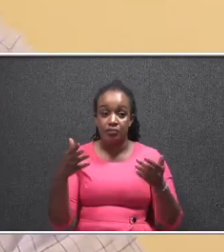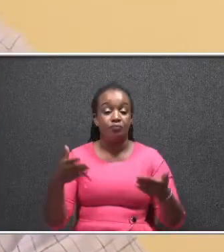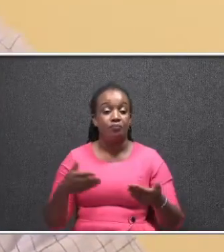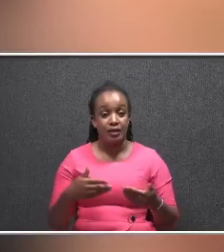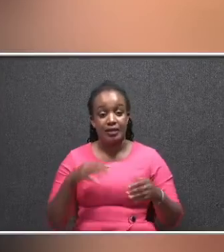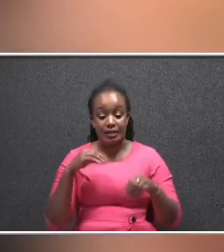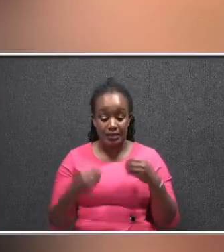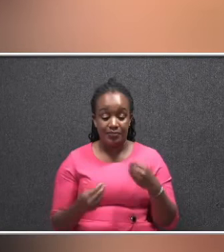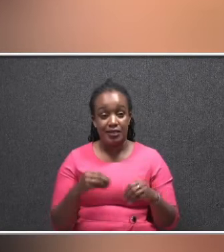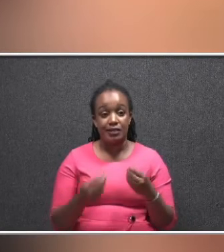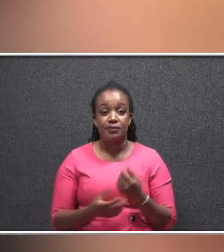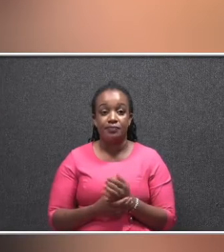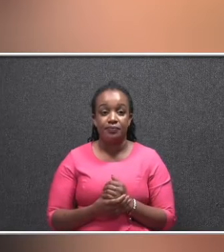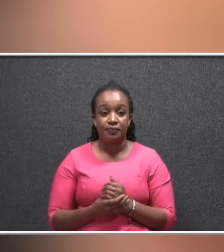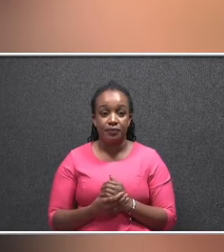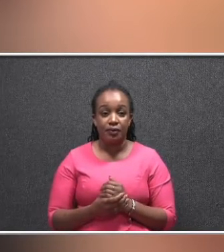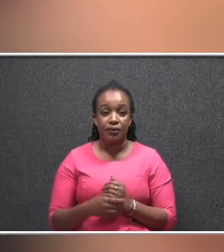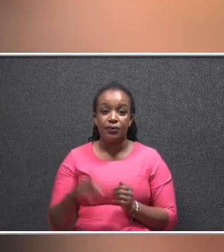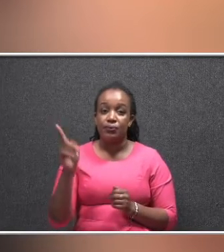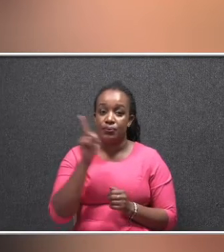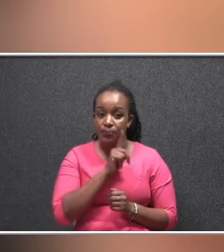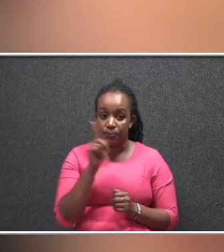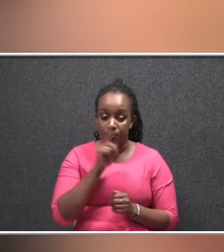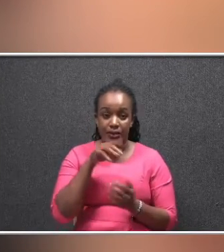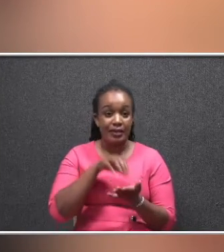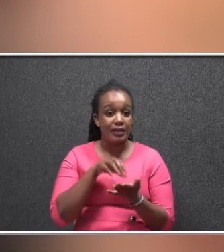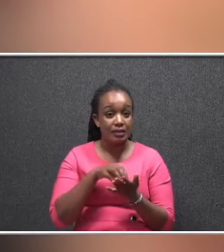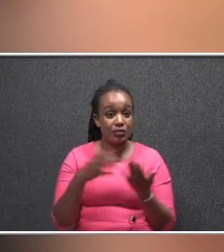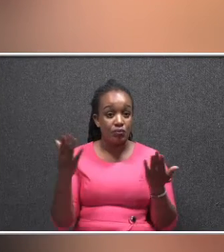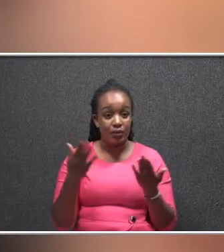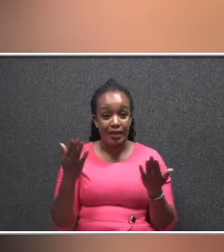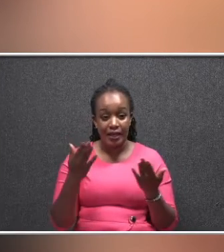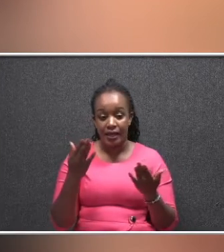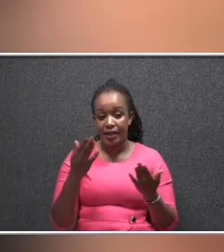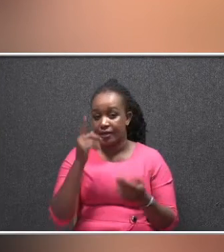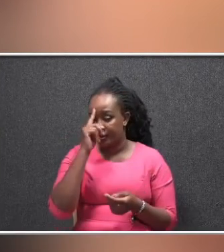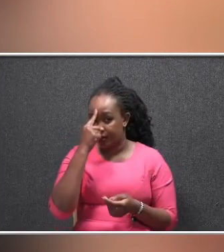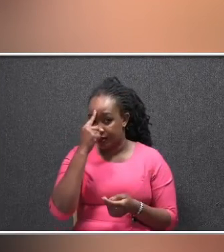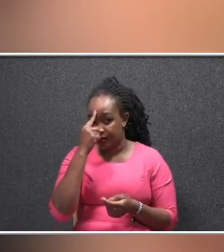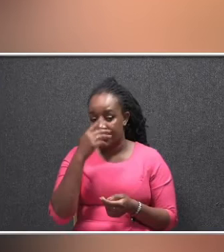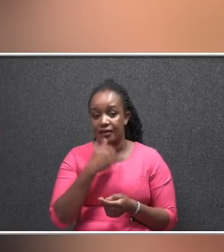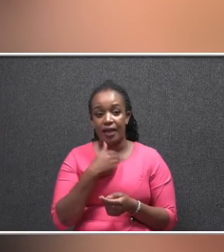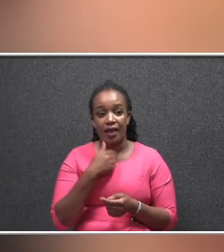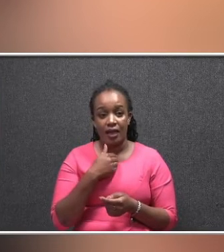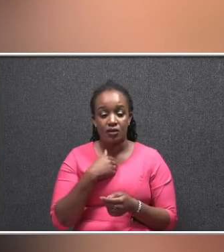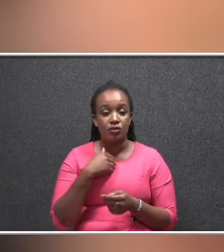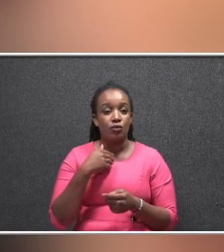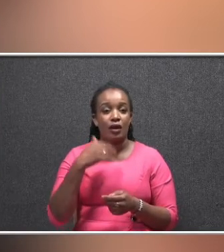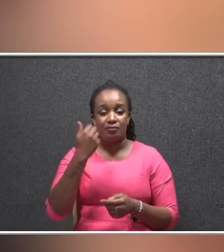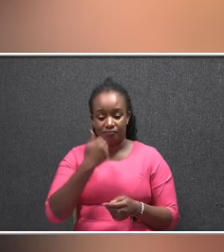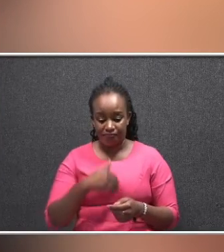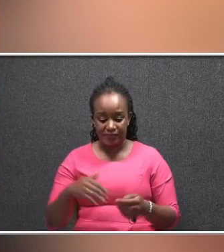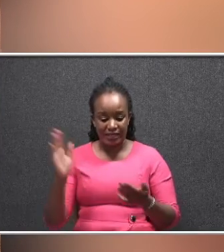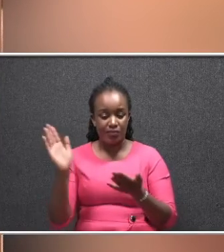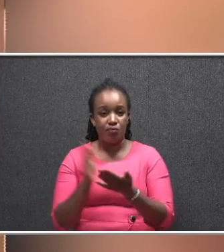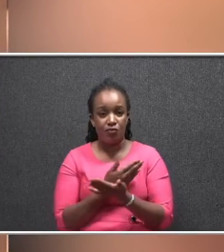patient survives. In severe cases in India, doctors explained that they have had to surgically remove the affected